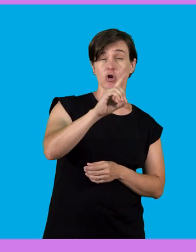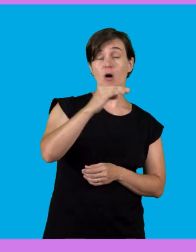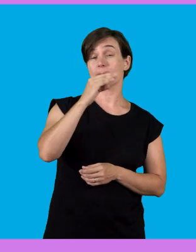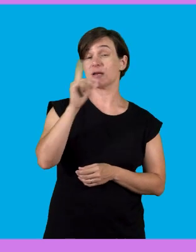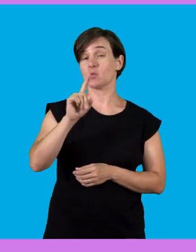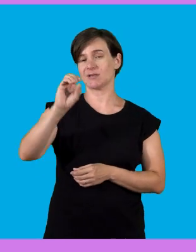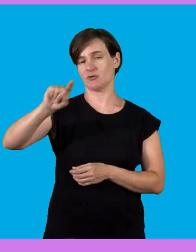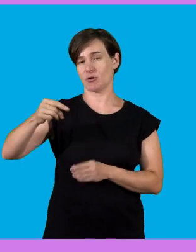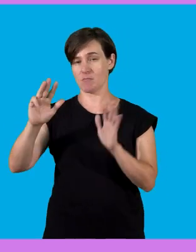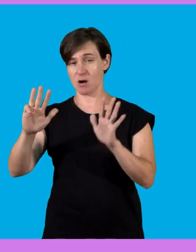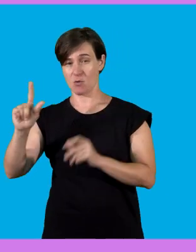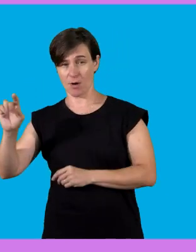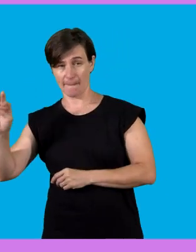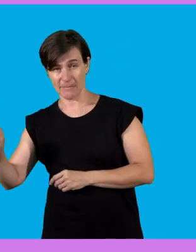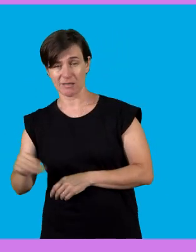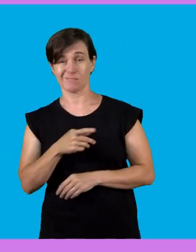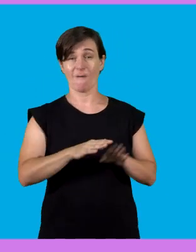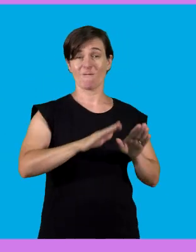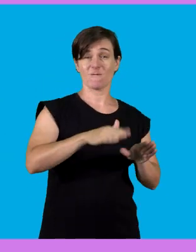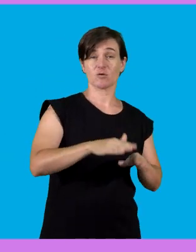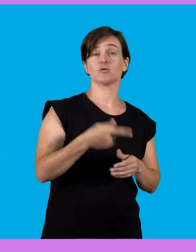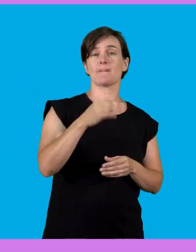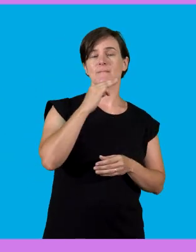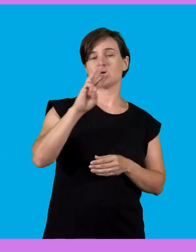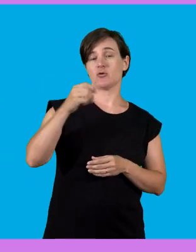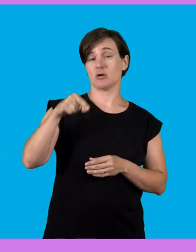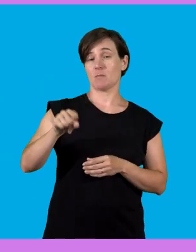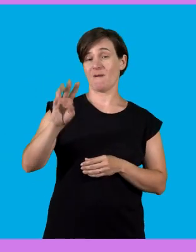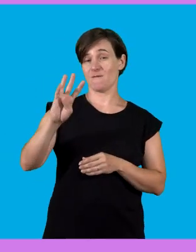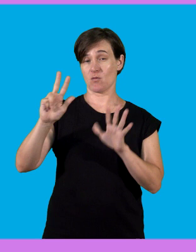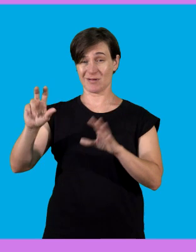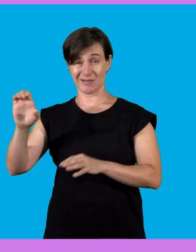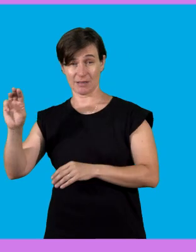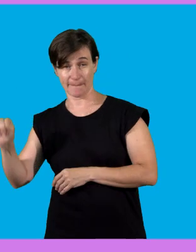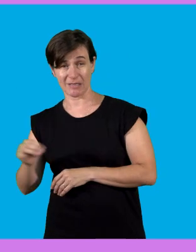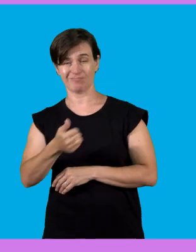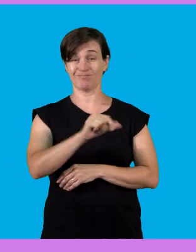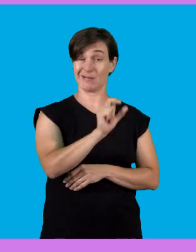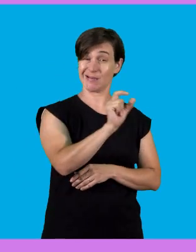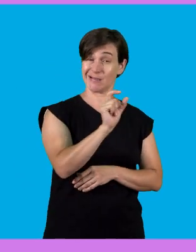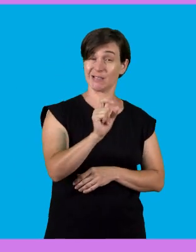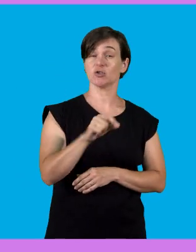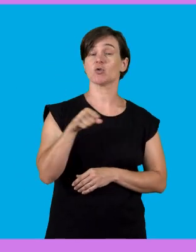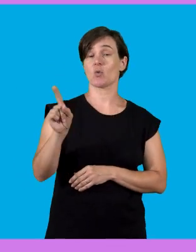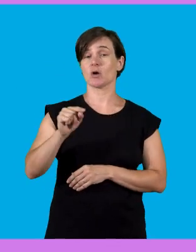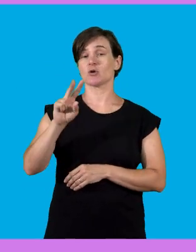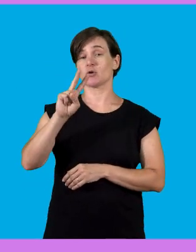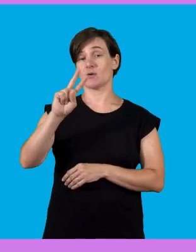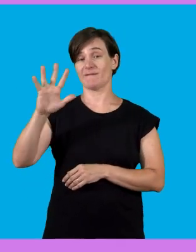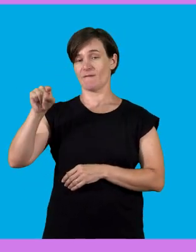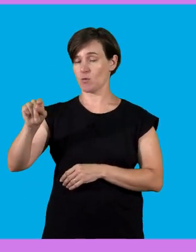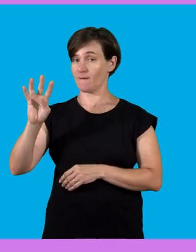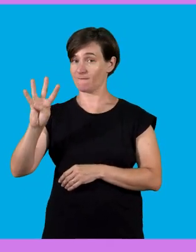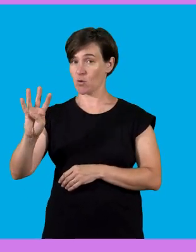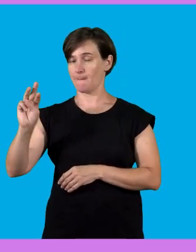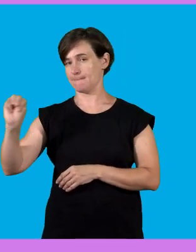0.91 meters, a foot is 30.48 centimeters, and then the inch is